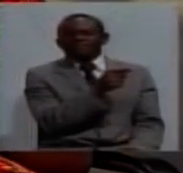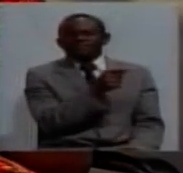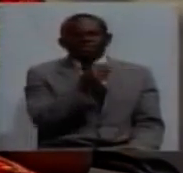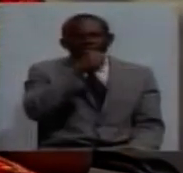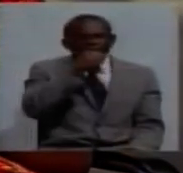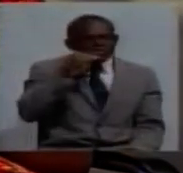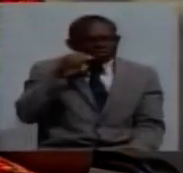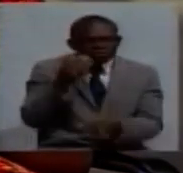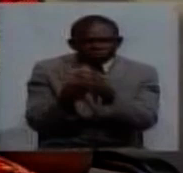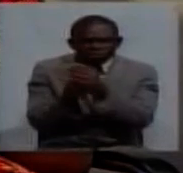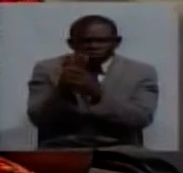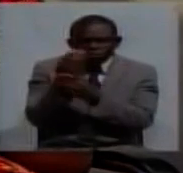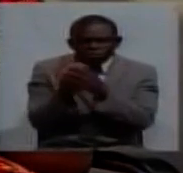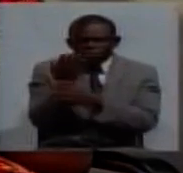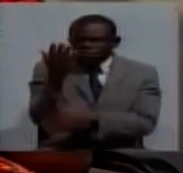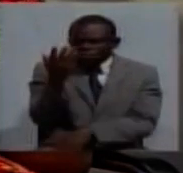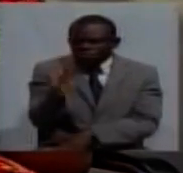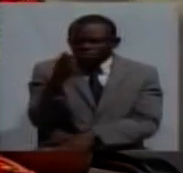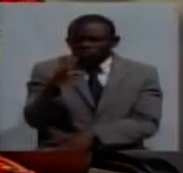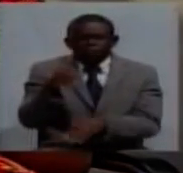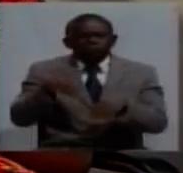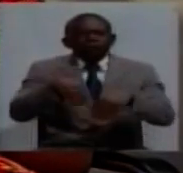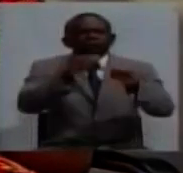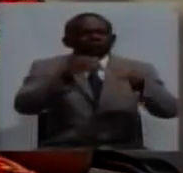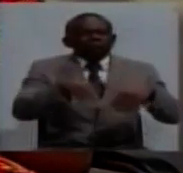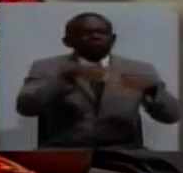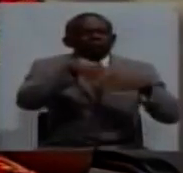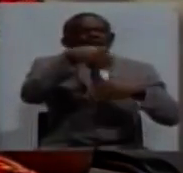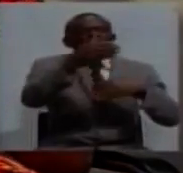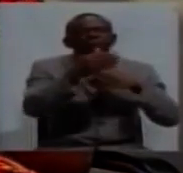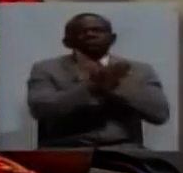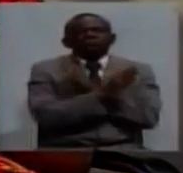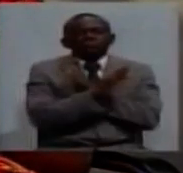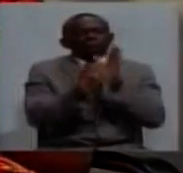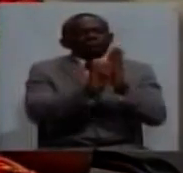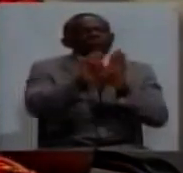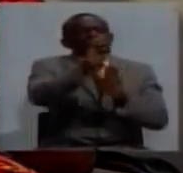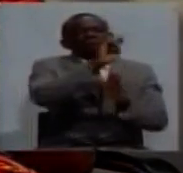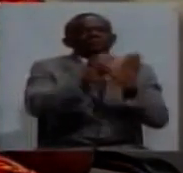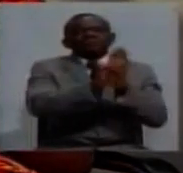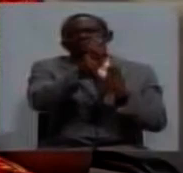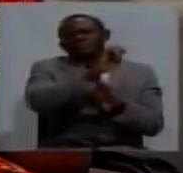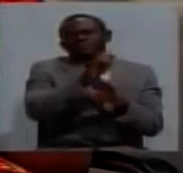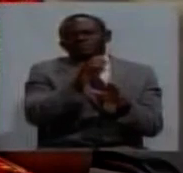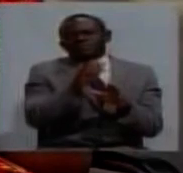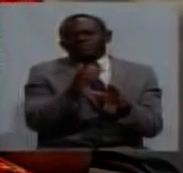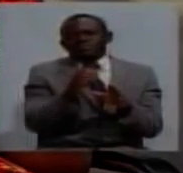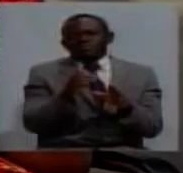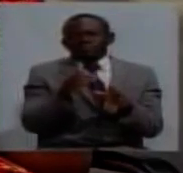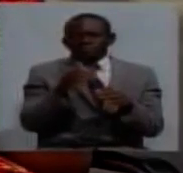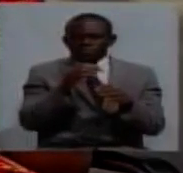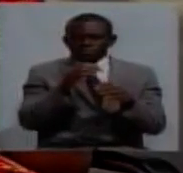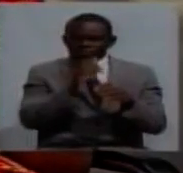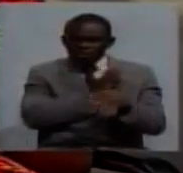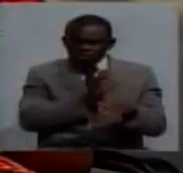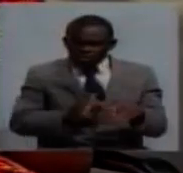is room for something that can be done quickly. So the manufacturing industry, the industrialization needs to kick in very quickly. And